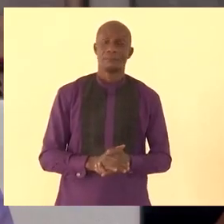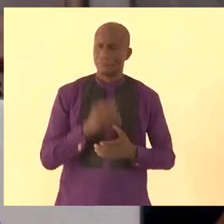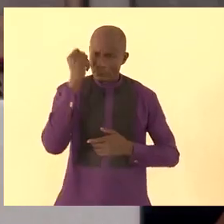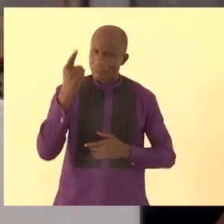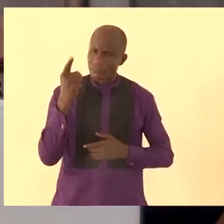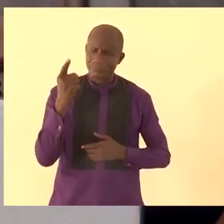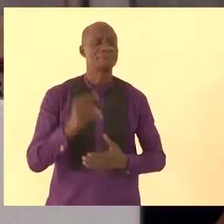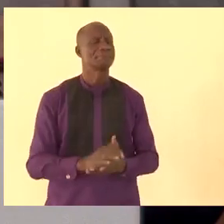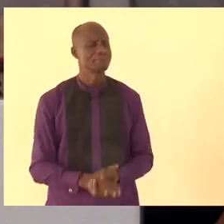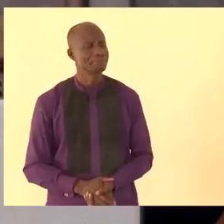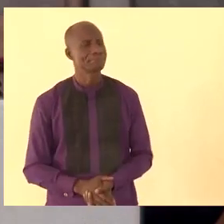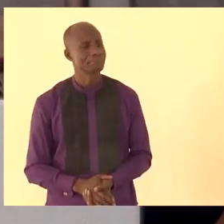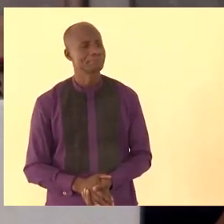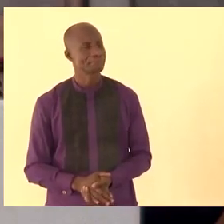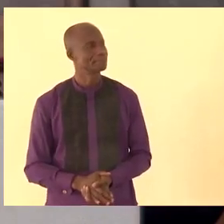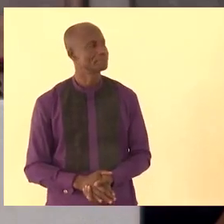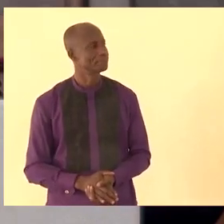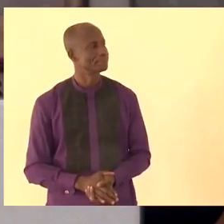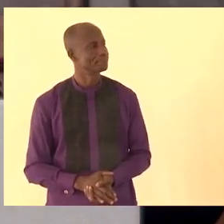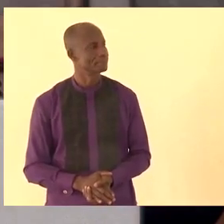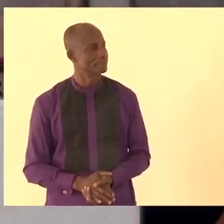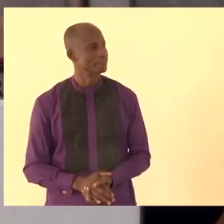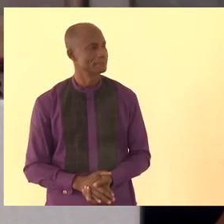You understand what I'm saying?